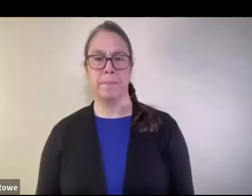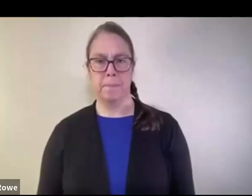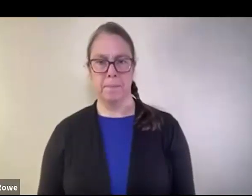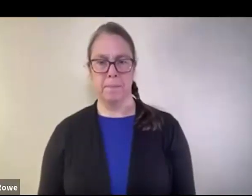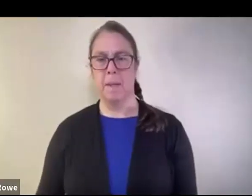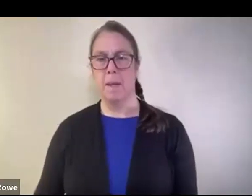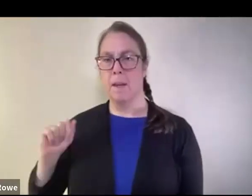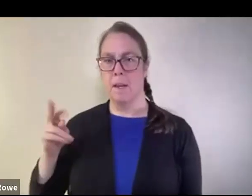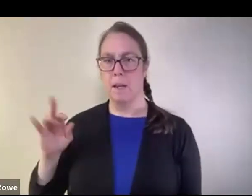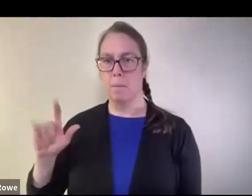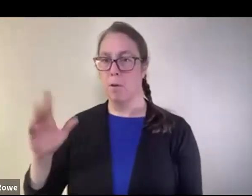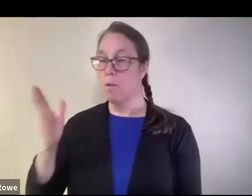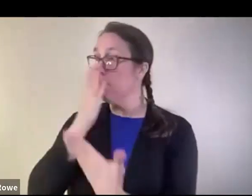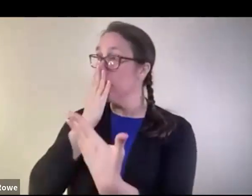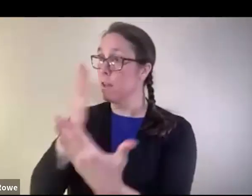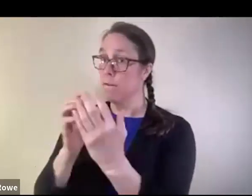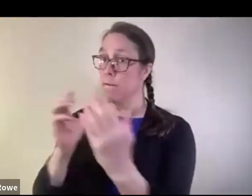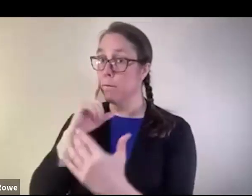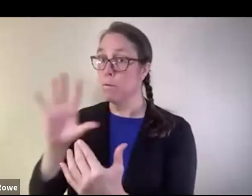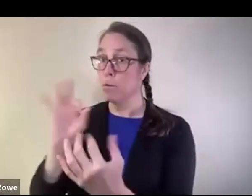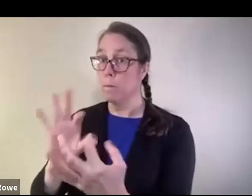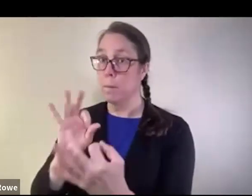Thank you very much for your feedback.